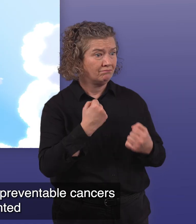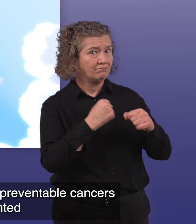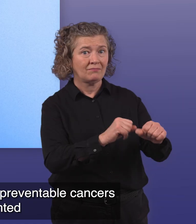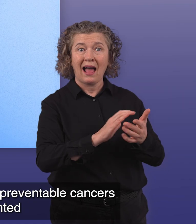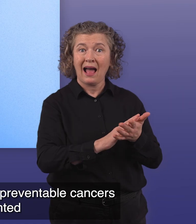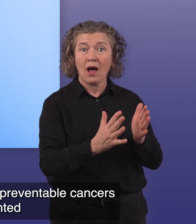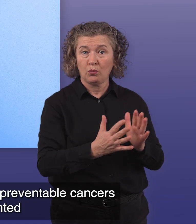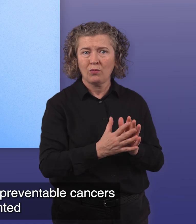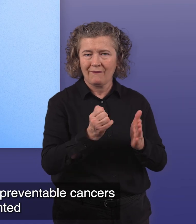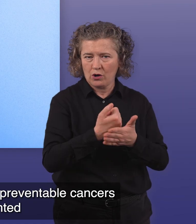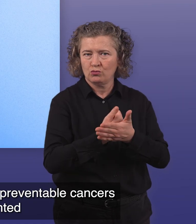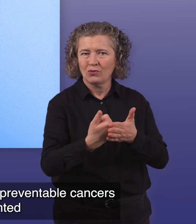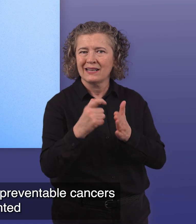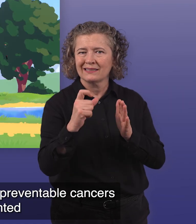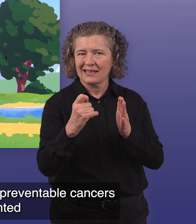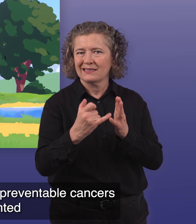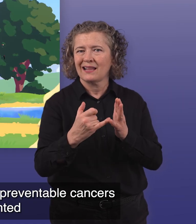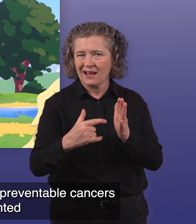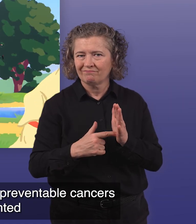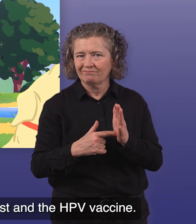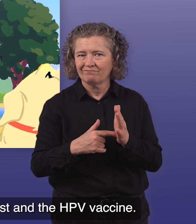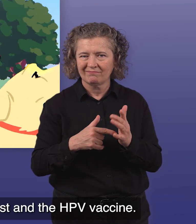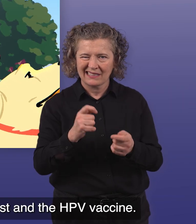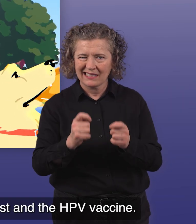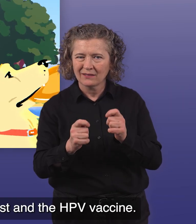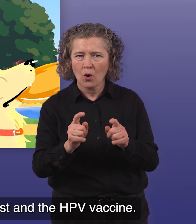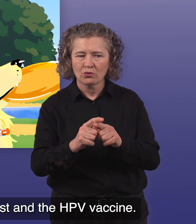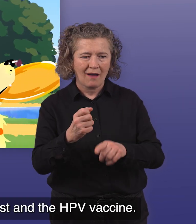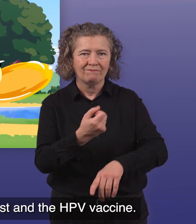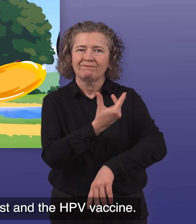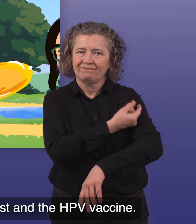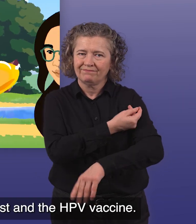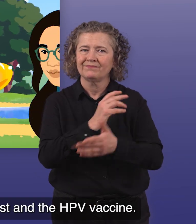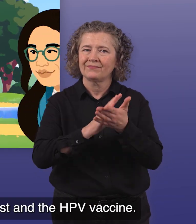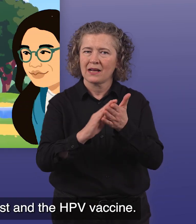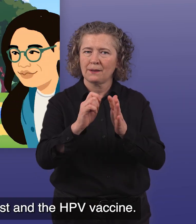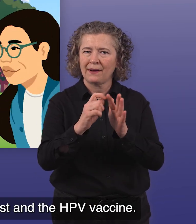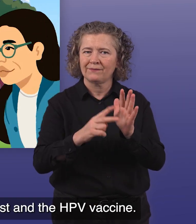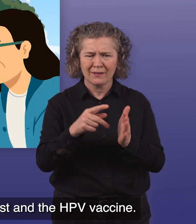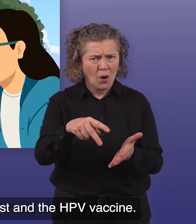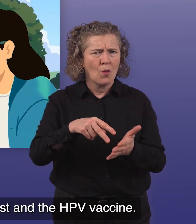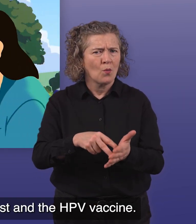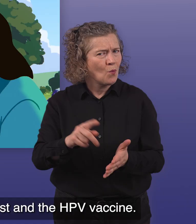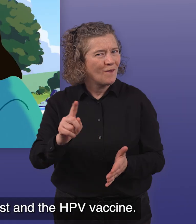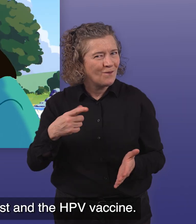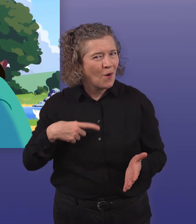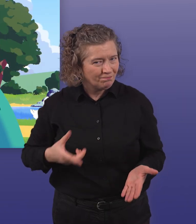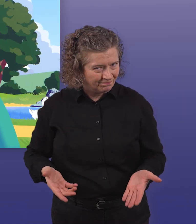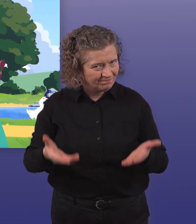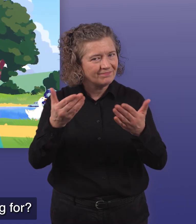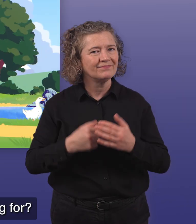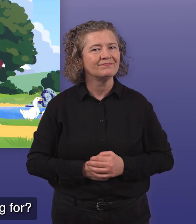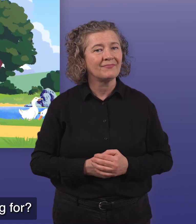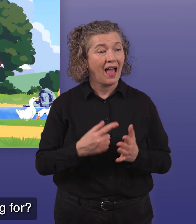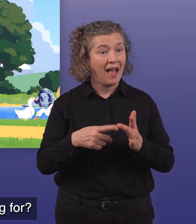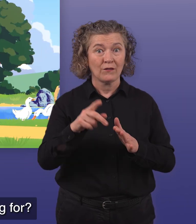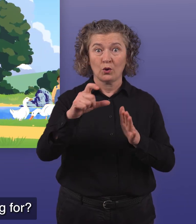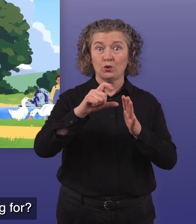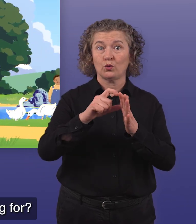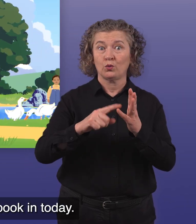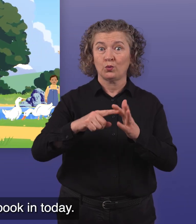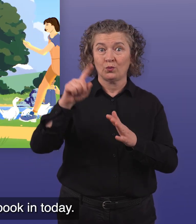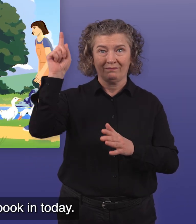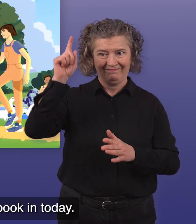most preventable cancers and can be prevented through a regular cervical screening test and the HPV vaccine. What are you waiting